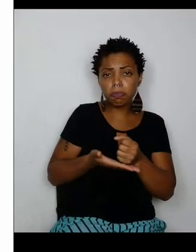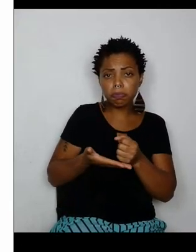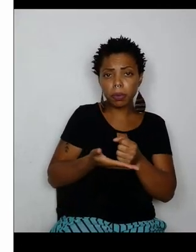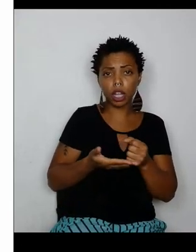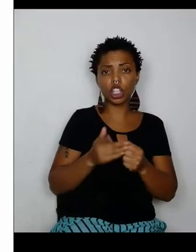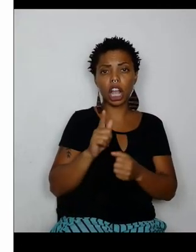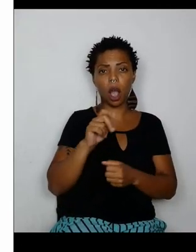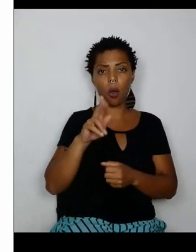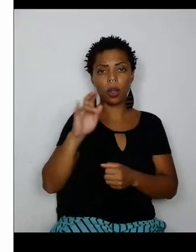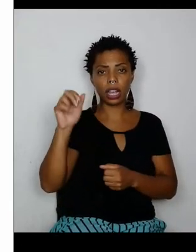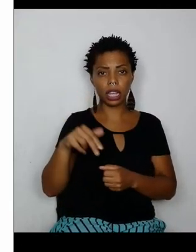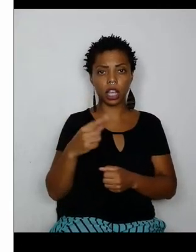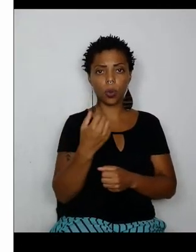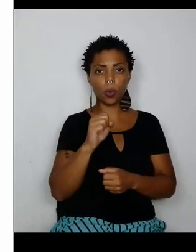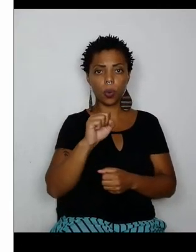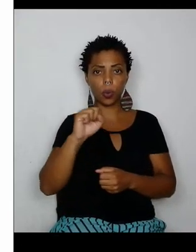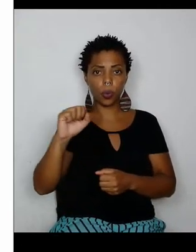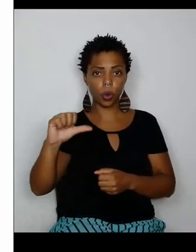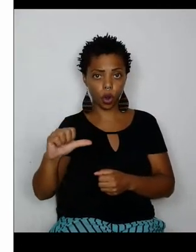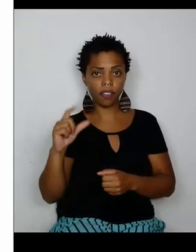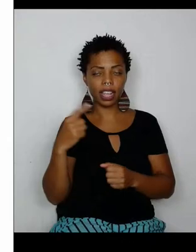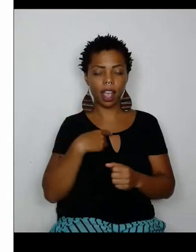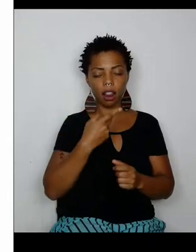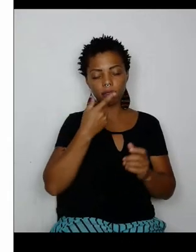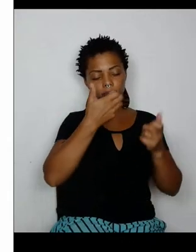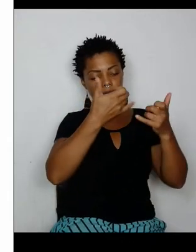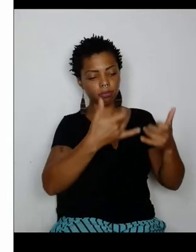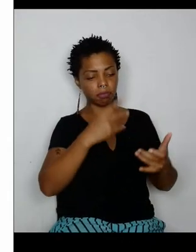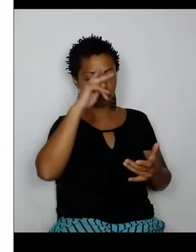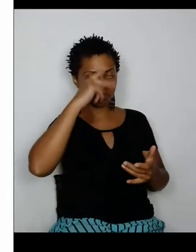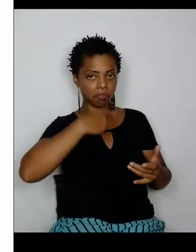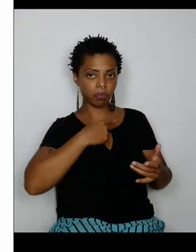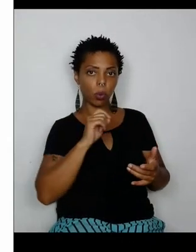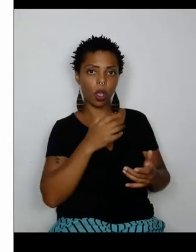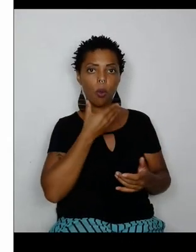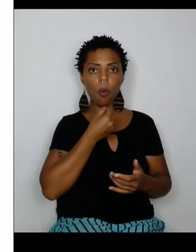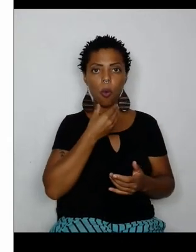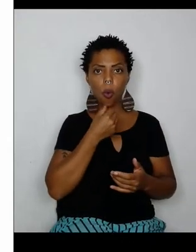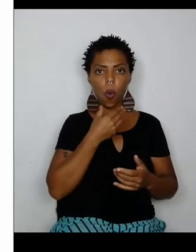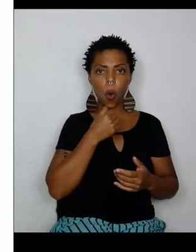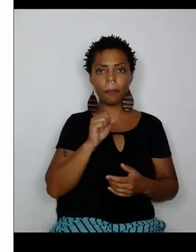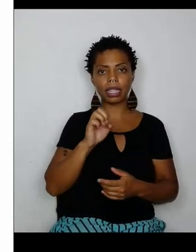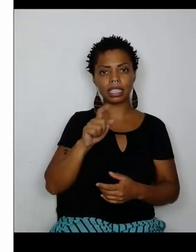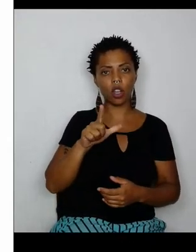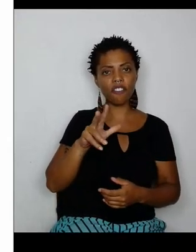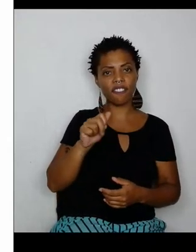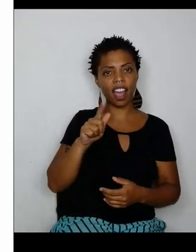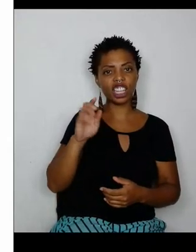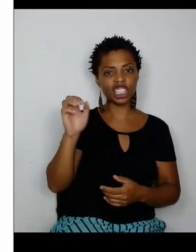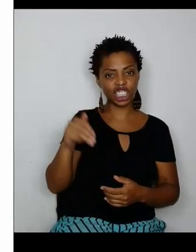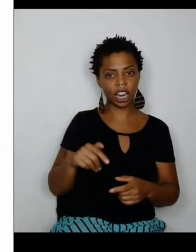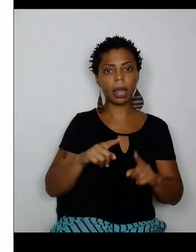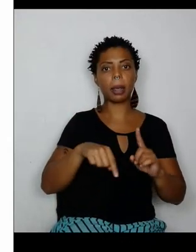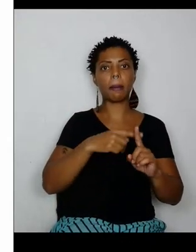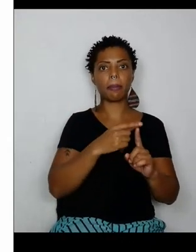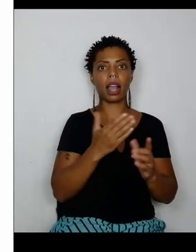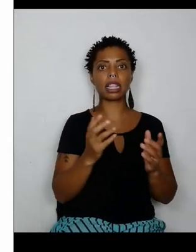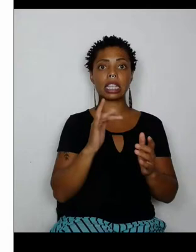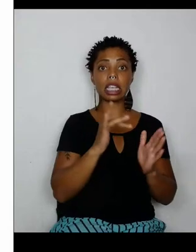he says as wild men and christ and which also includes an image of black woman is a stylistic source for the